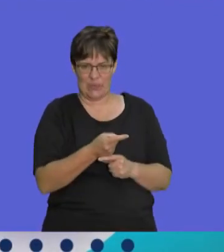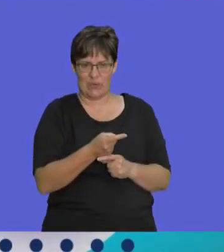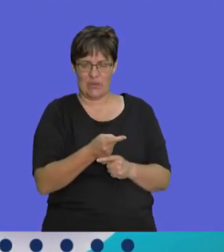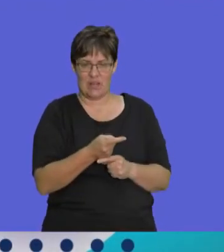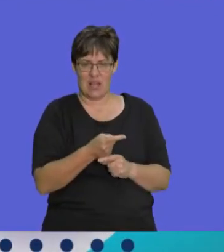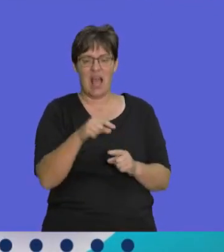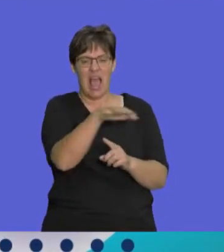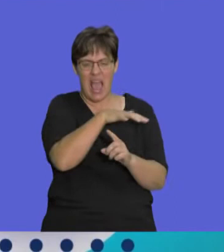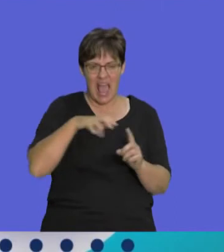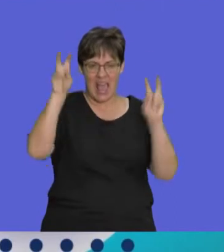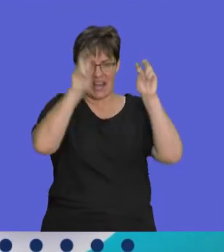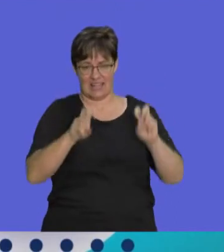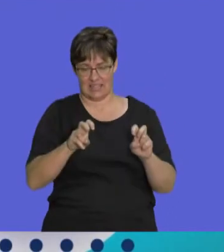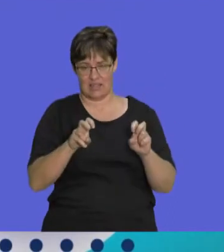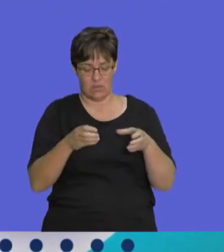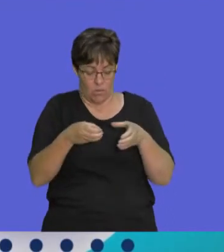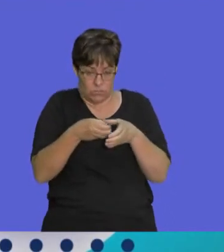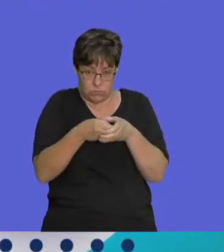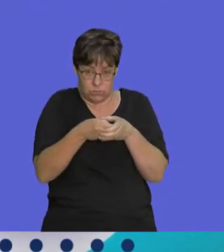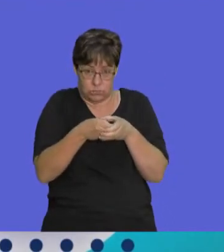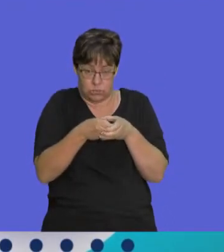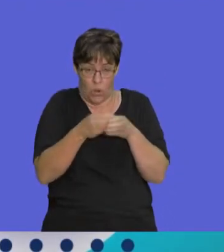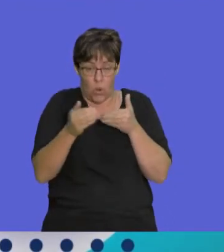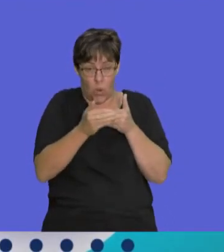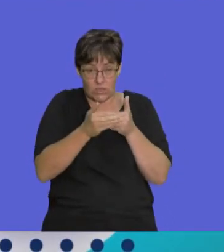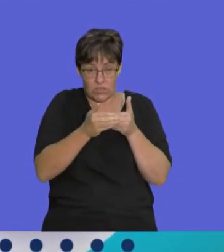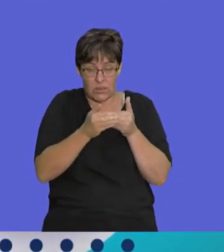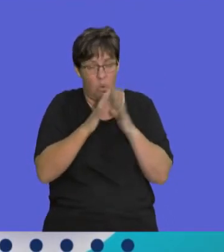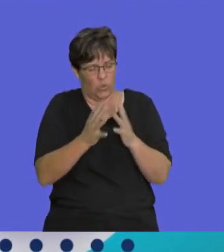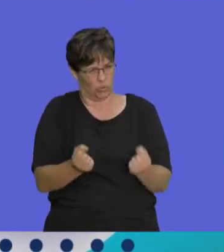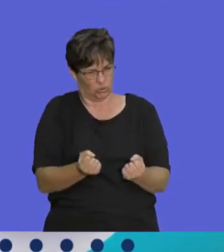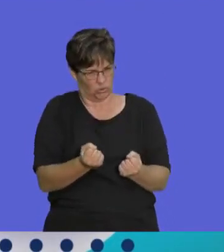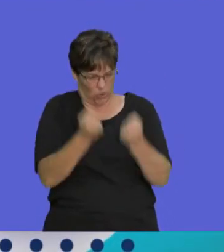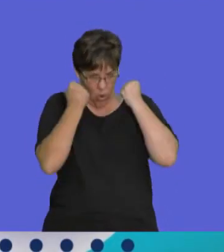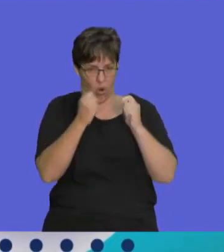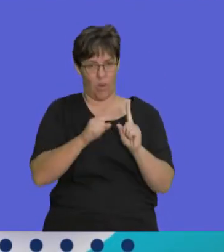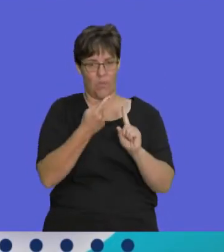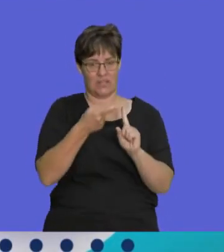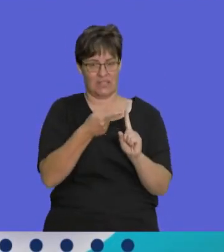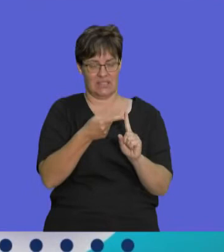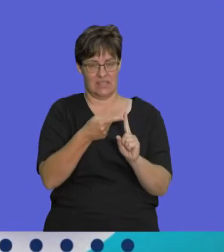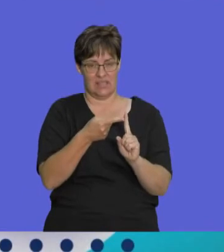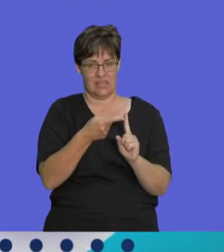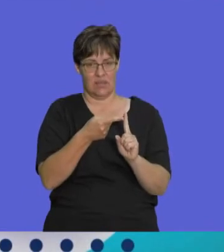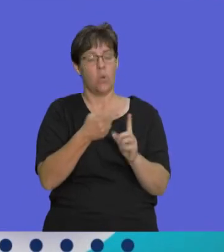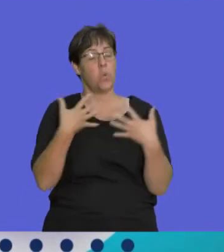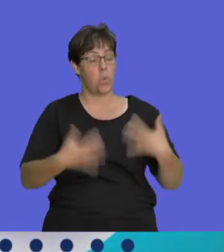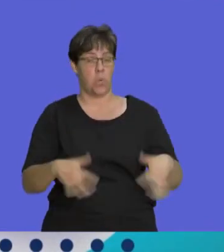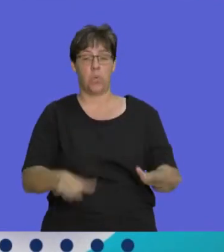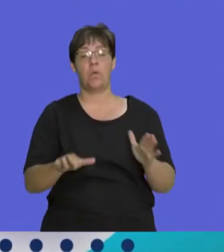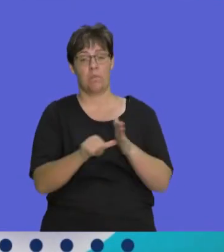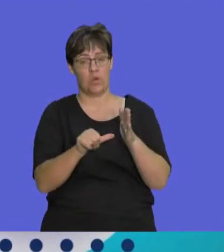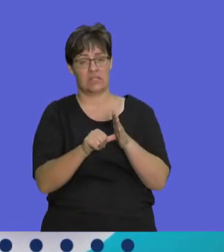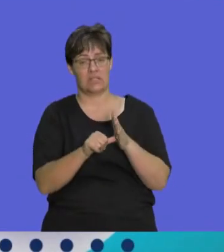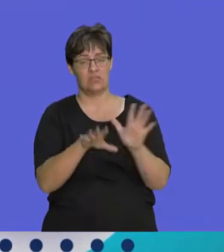of the electric field lines in their representation. So the closer the lines are, the stronger the field at that point. So that's a very,